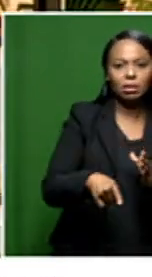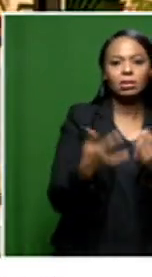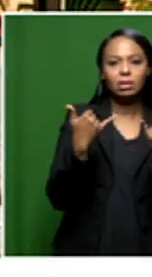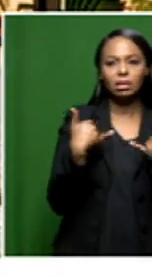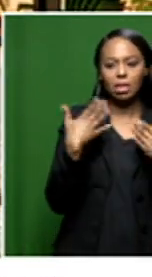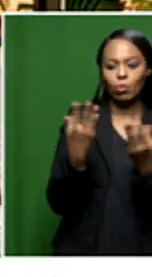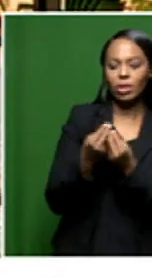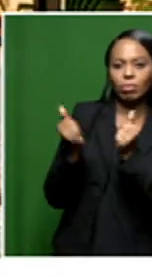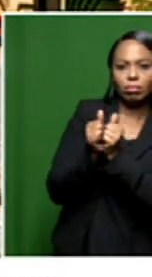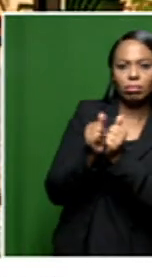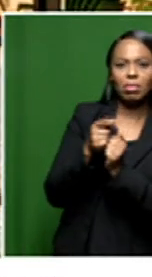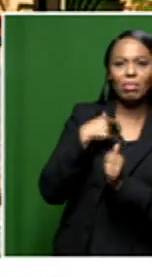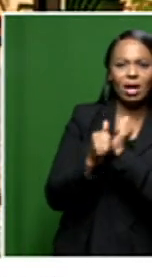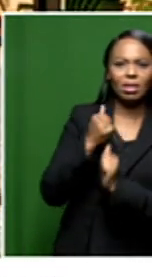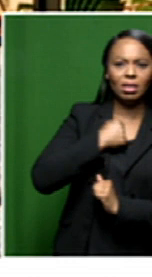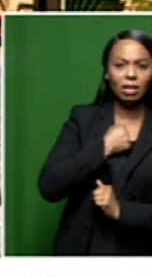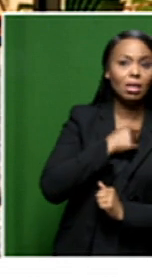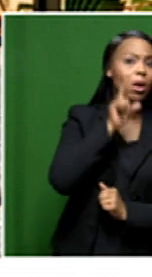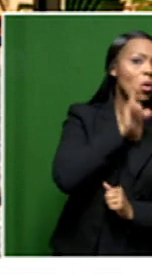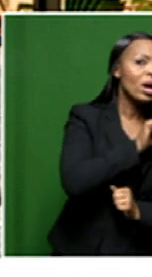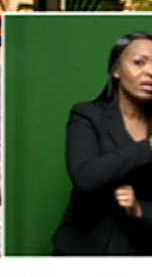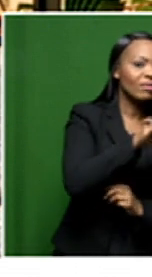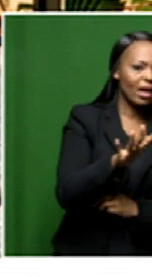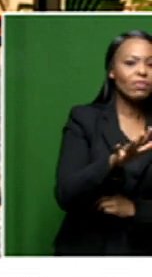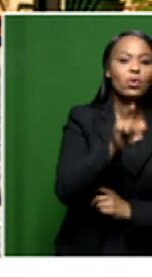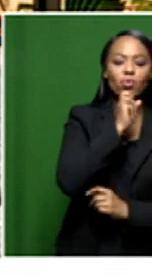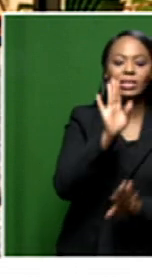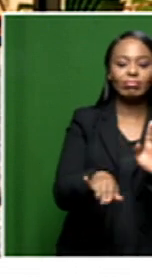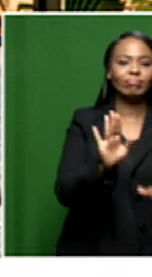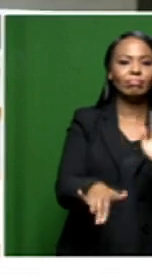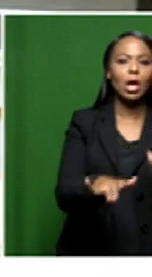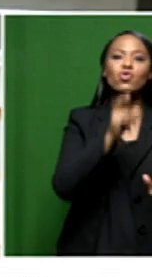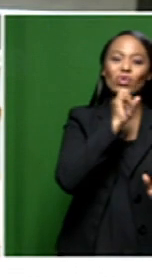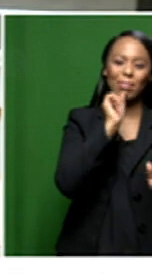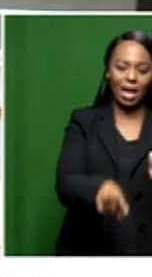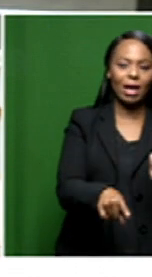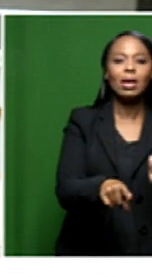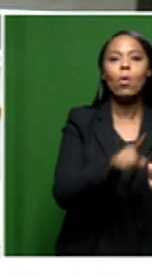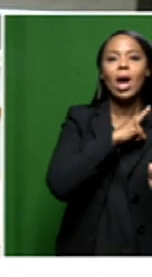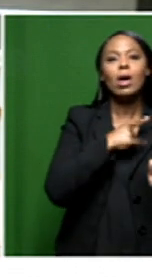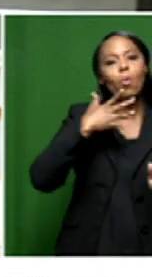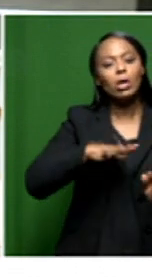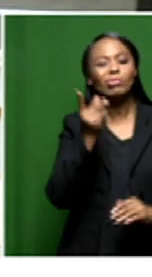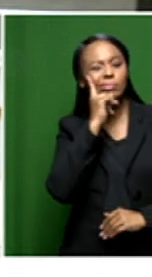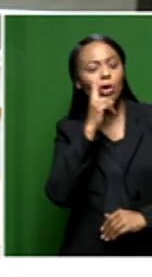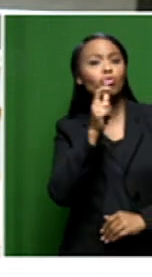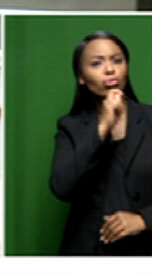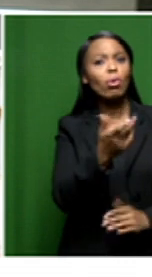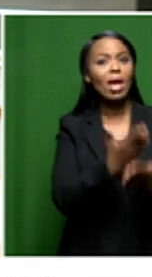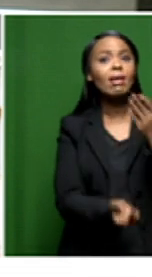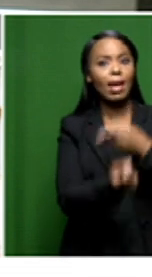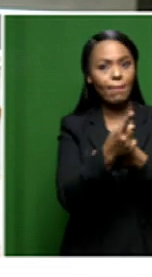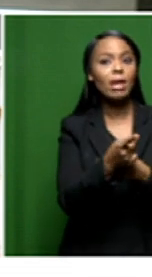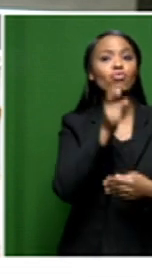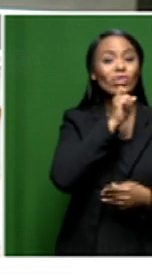12-year-old brother and going all the way up to my 85-year-old grandmother, which proves that any user can use it with ease without any adjustments needed. And that's